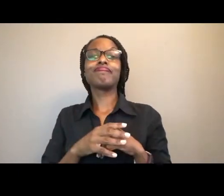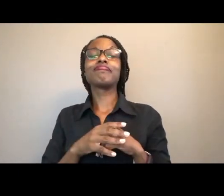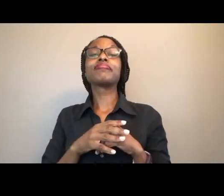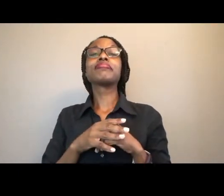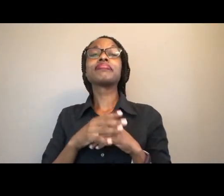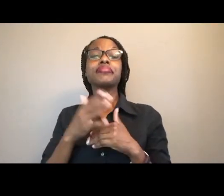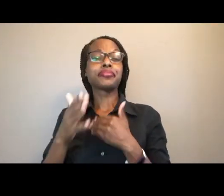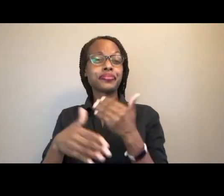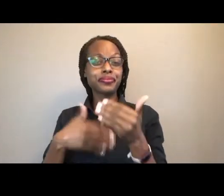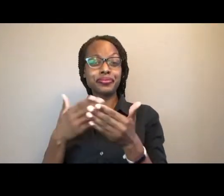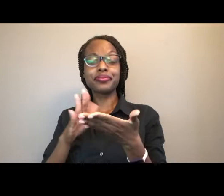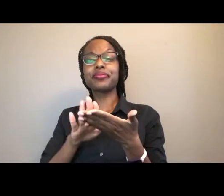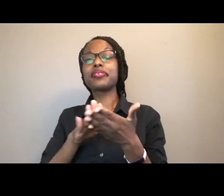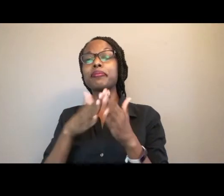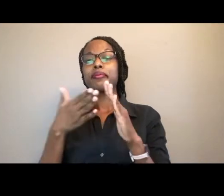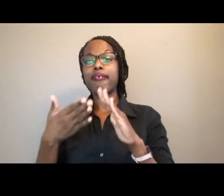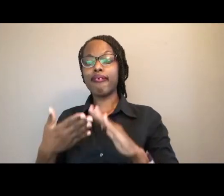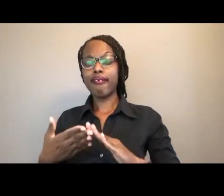became the